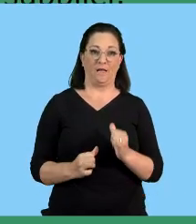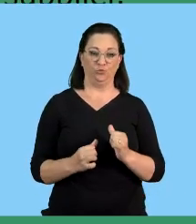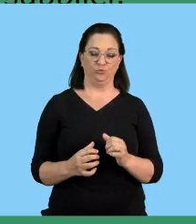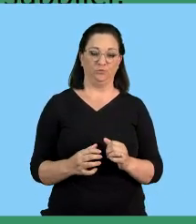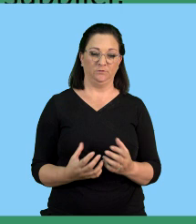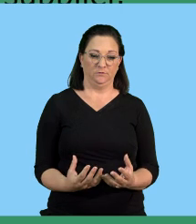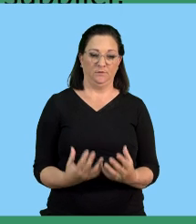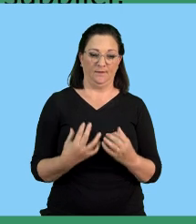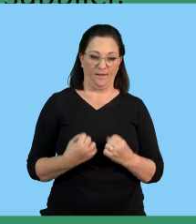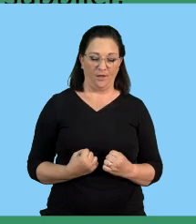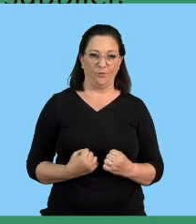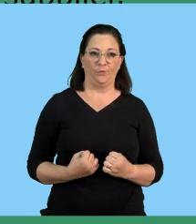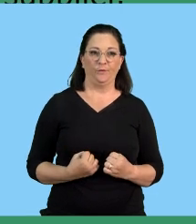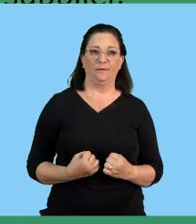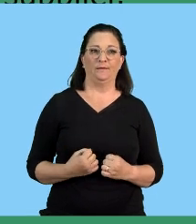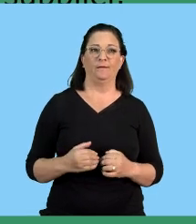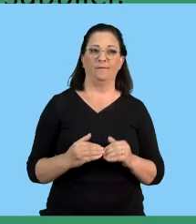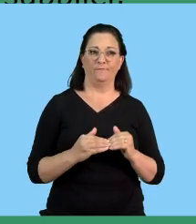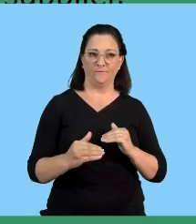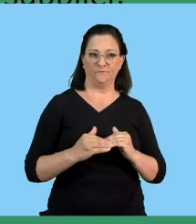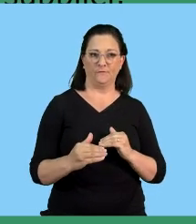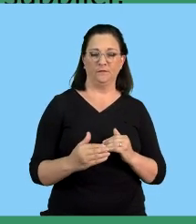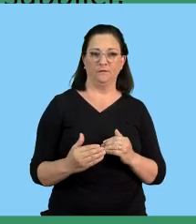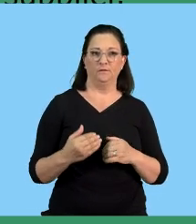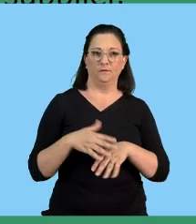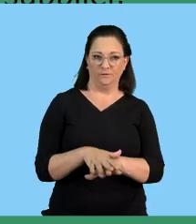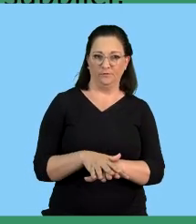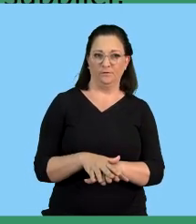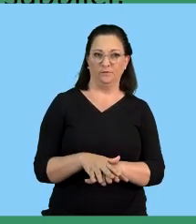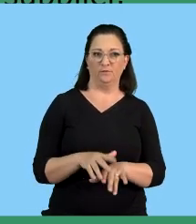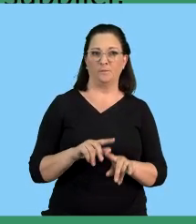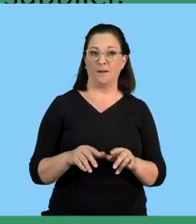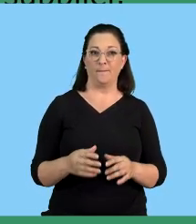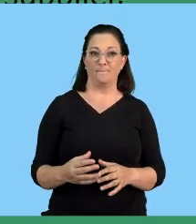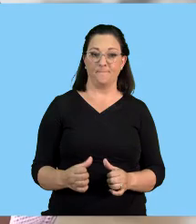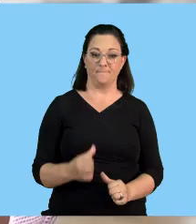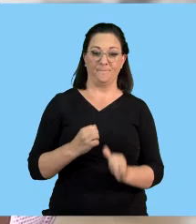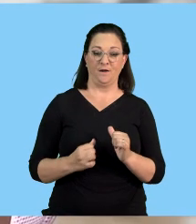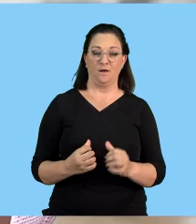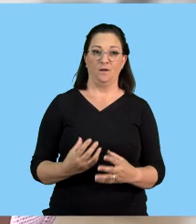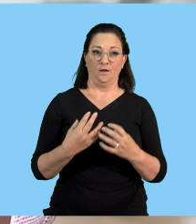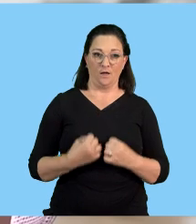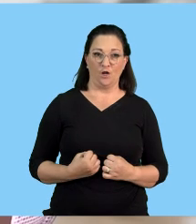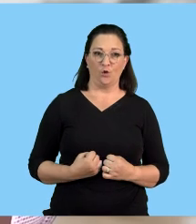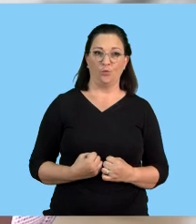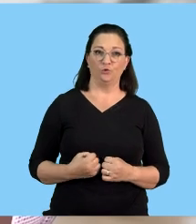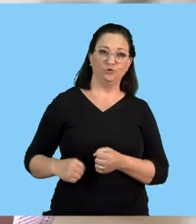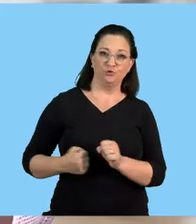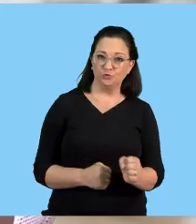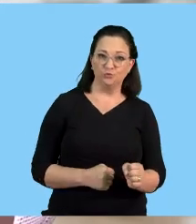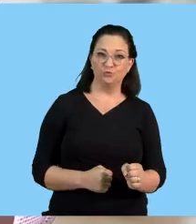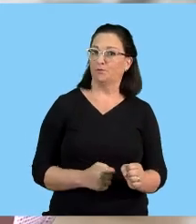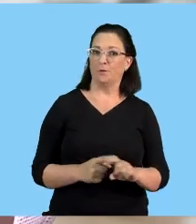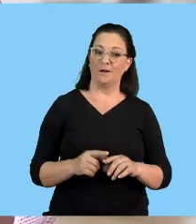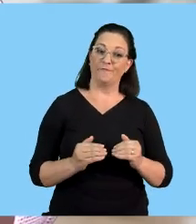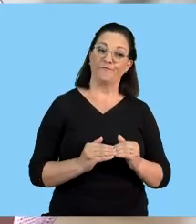going backward. It's backward vertical integration. Very important. It's not just backward integration strategy, but it's